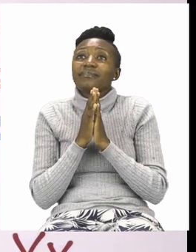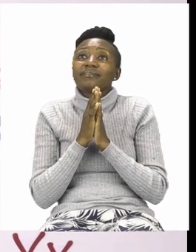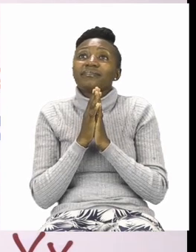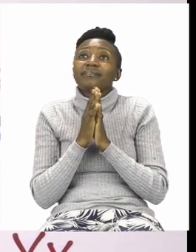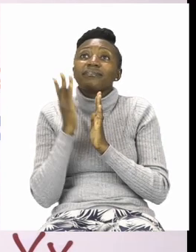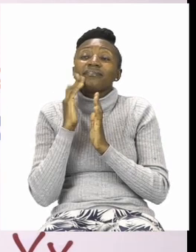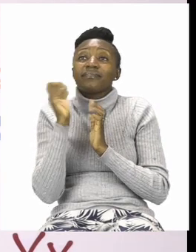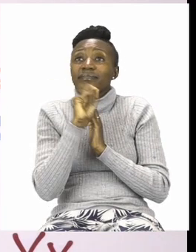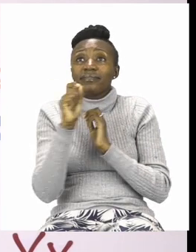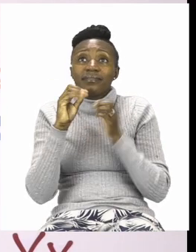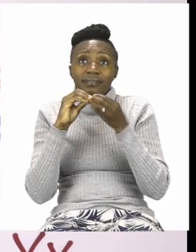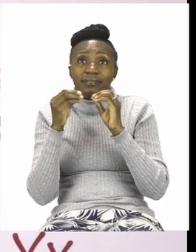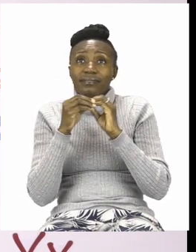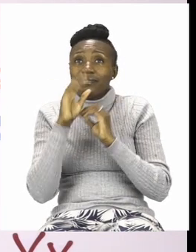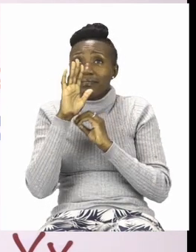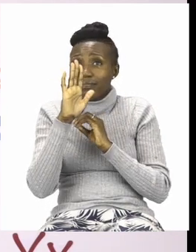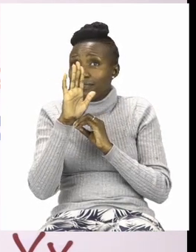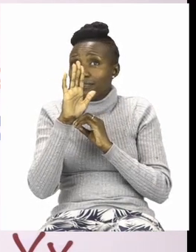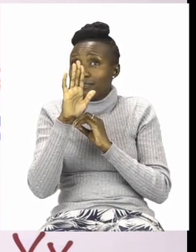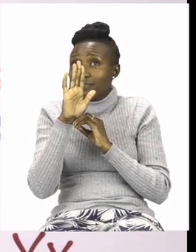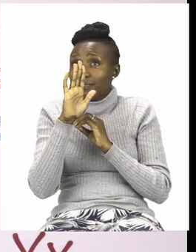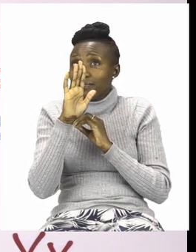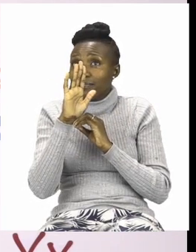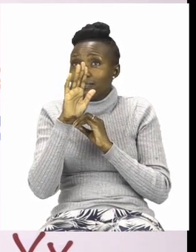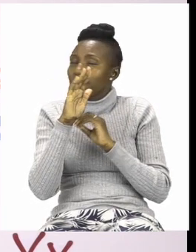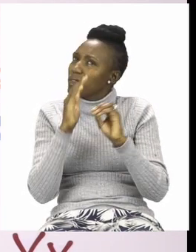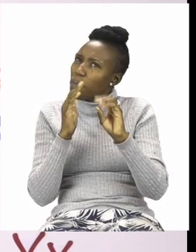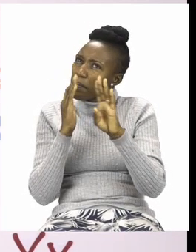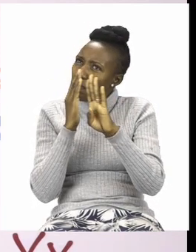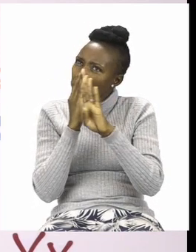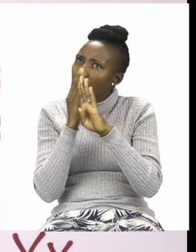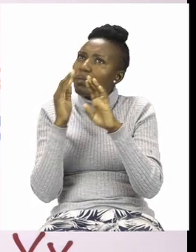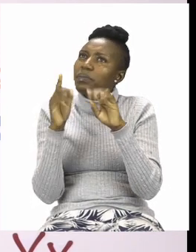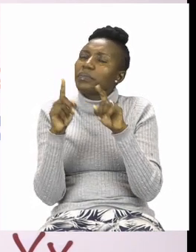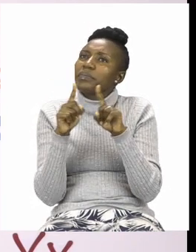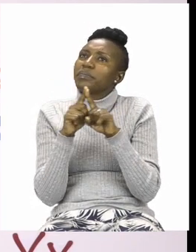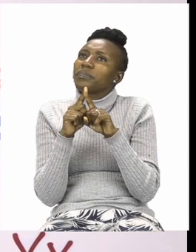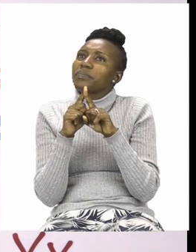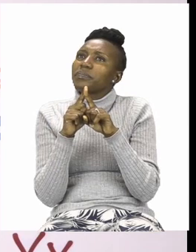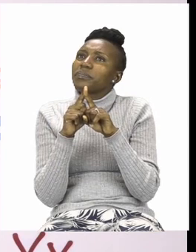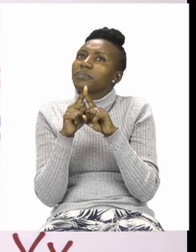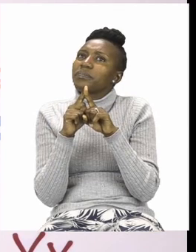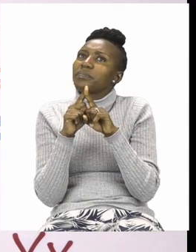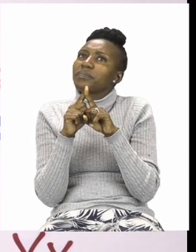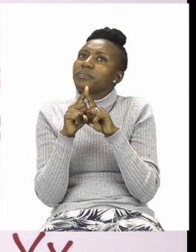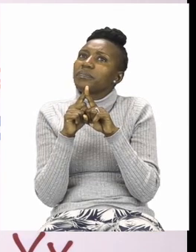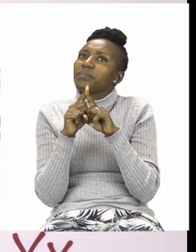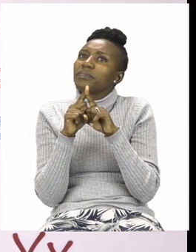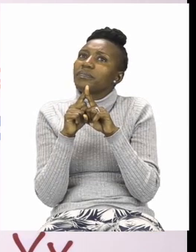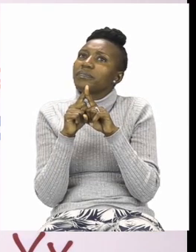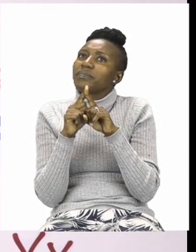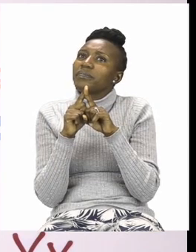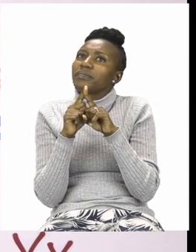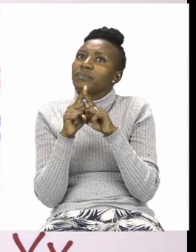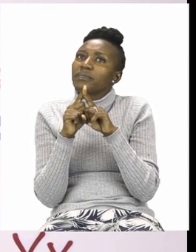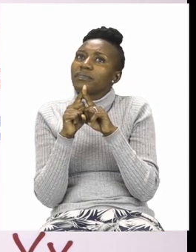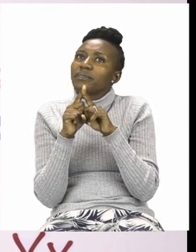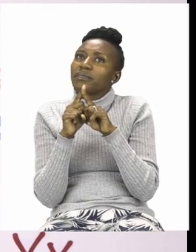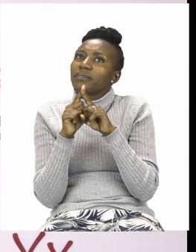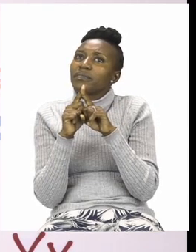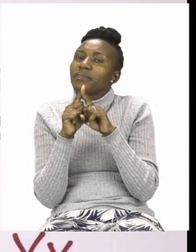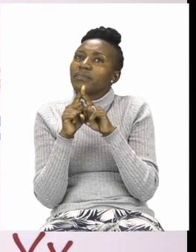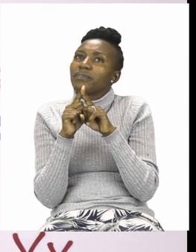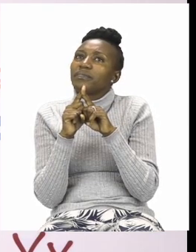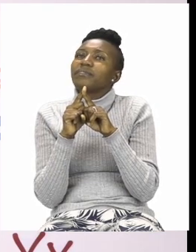is going in front of the tummy or going behind his back. His legs are in line